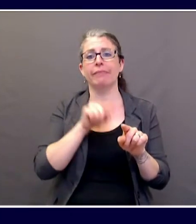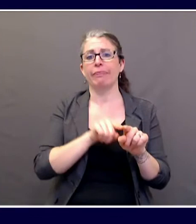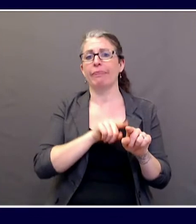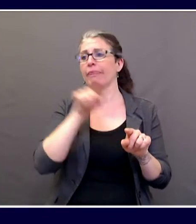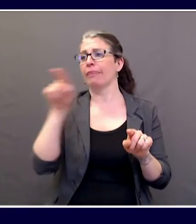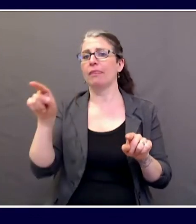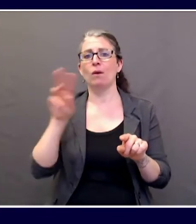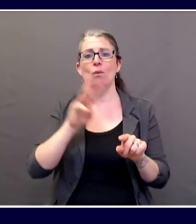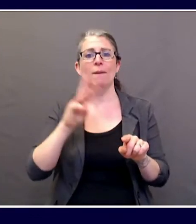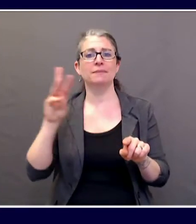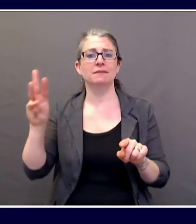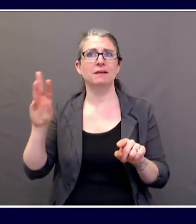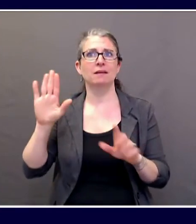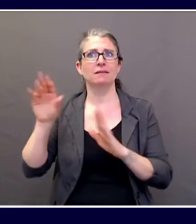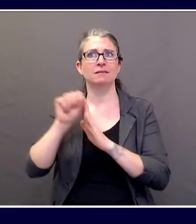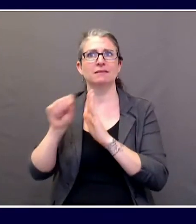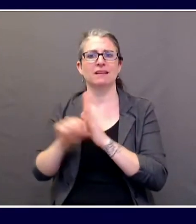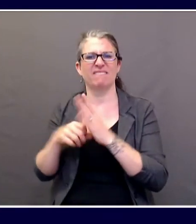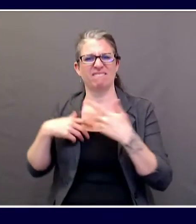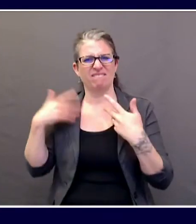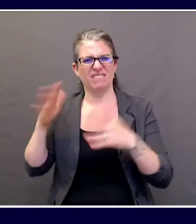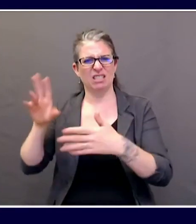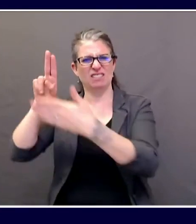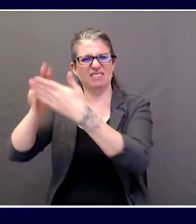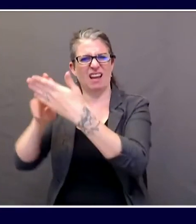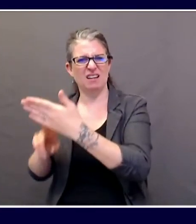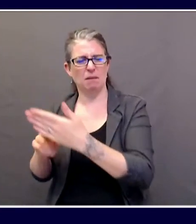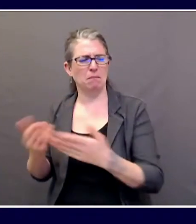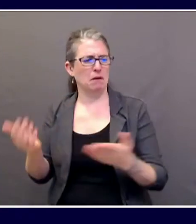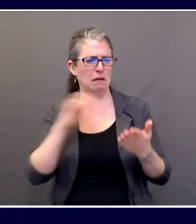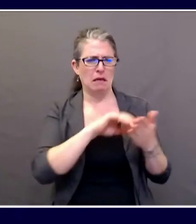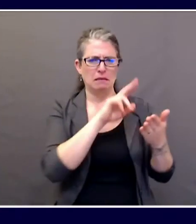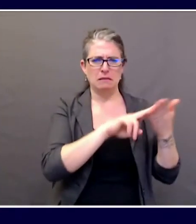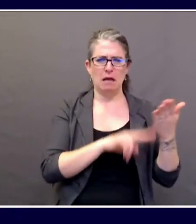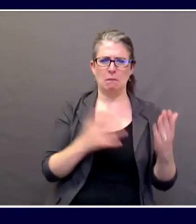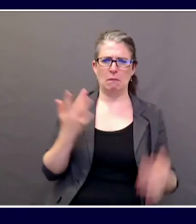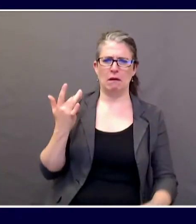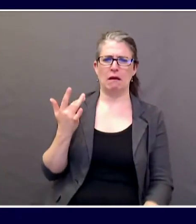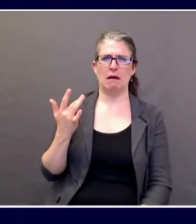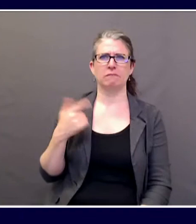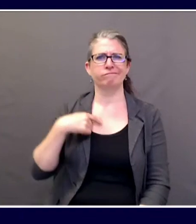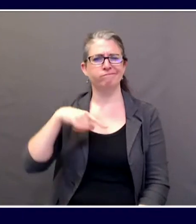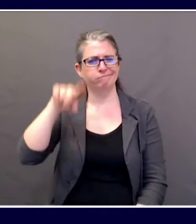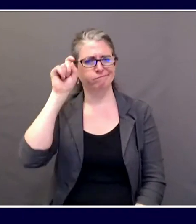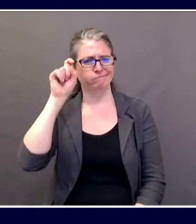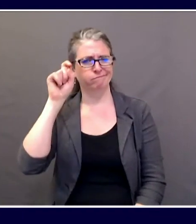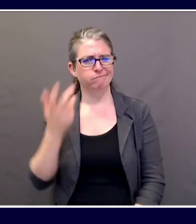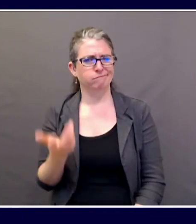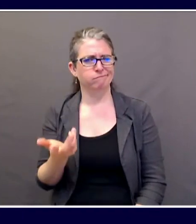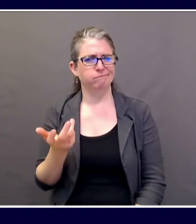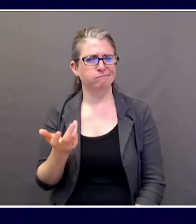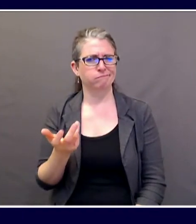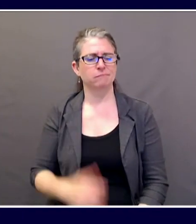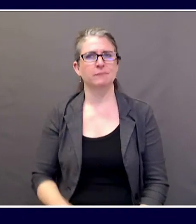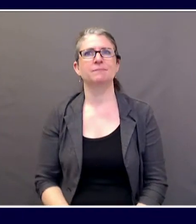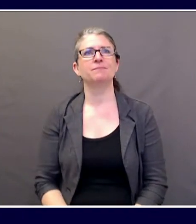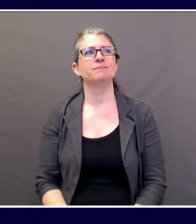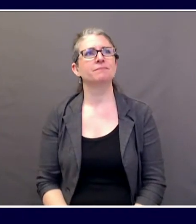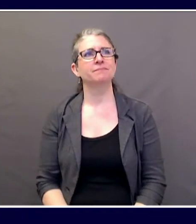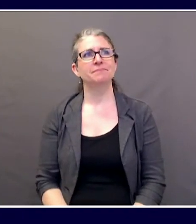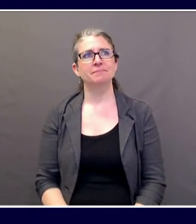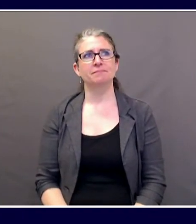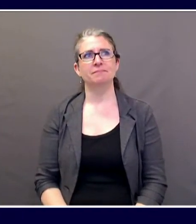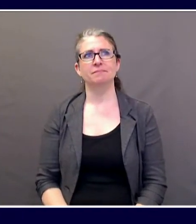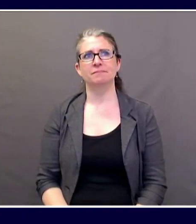that was already publicly available? Well, I say that many of those folks have already gotten an appointment. As I mentioned a moment ago,